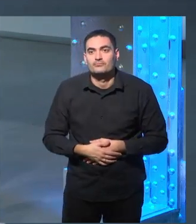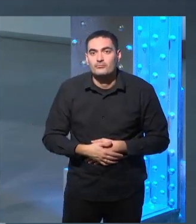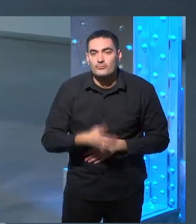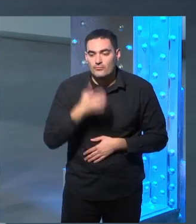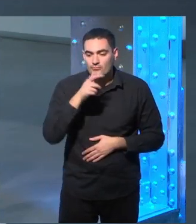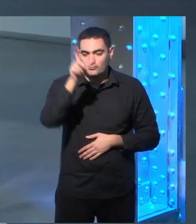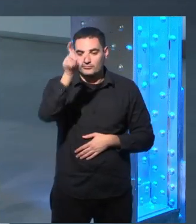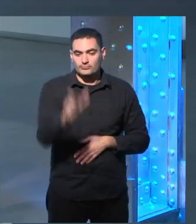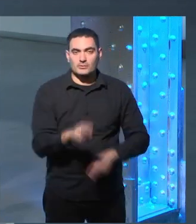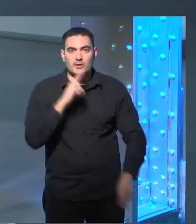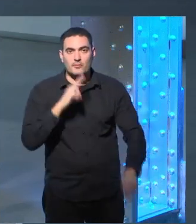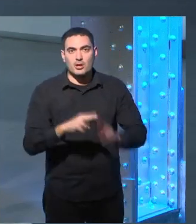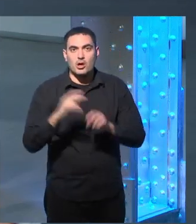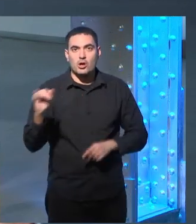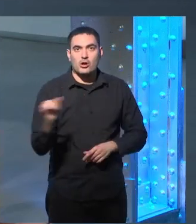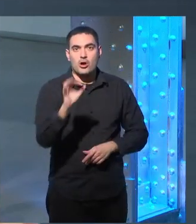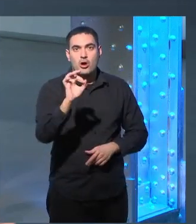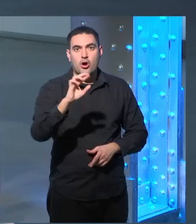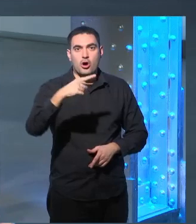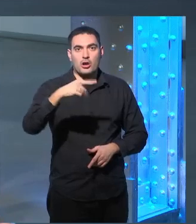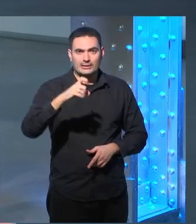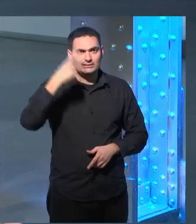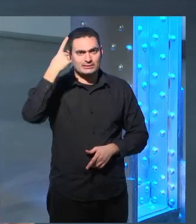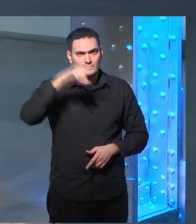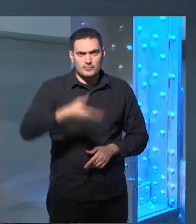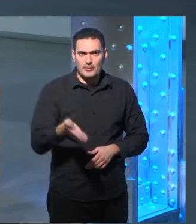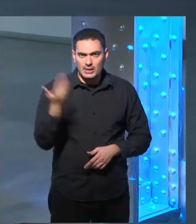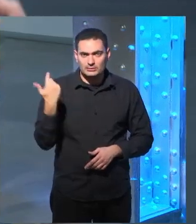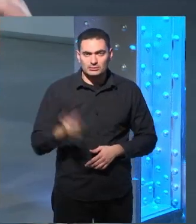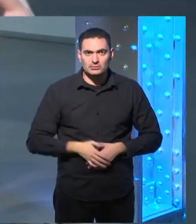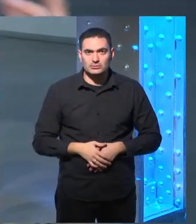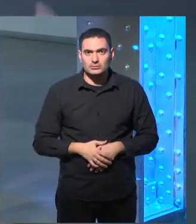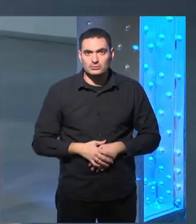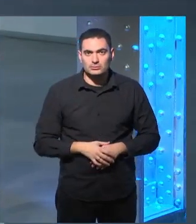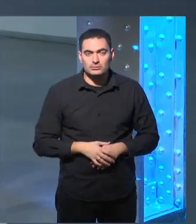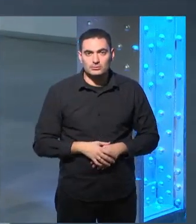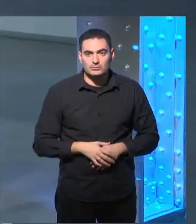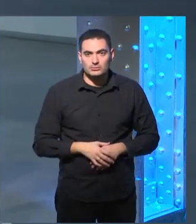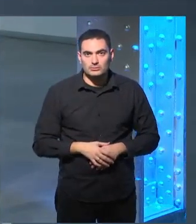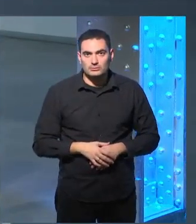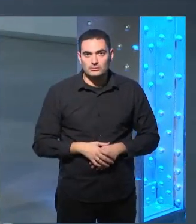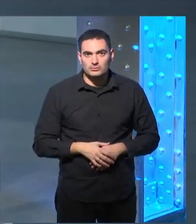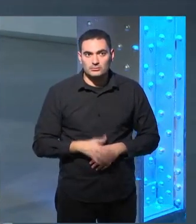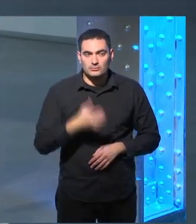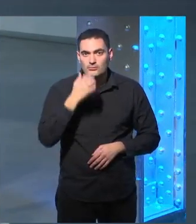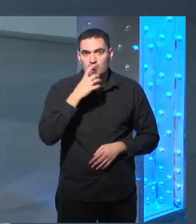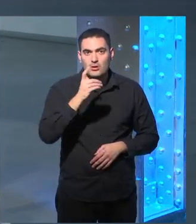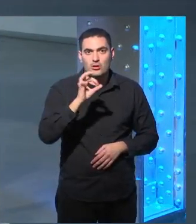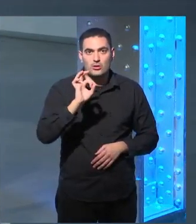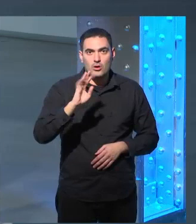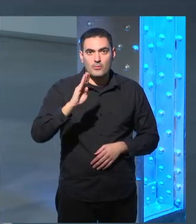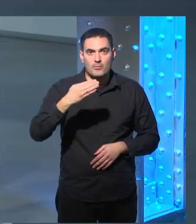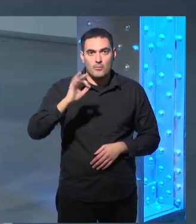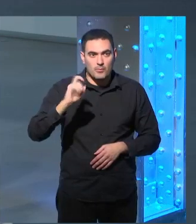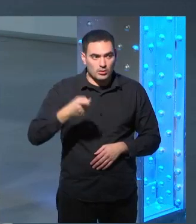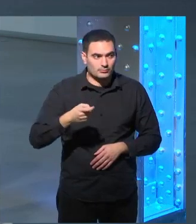I'm not the one who knows about that. Jorge knows much more than me. But sometimes it is very difficult. It is just a question